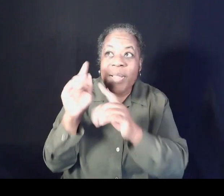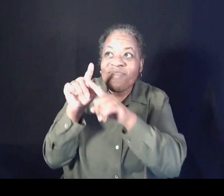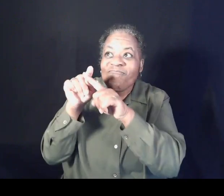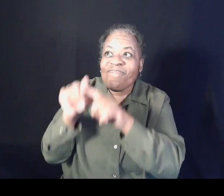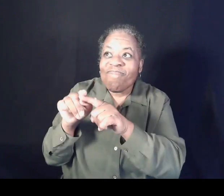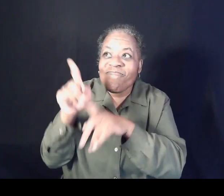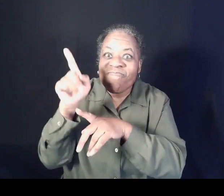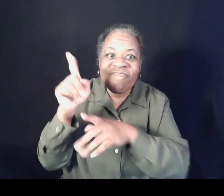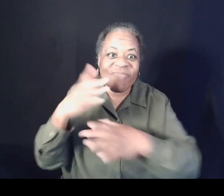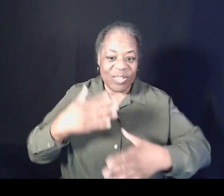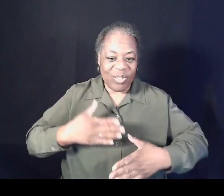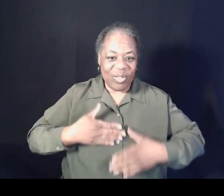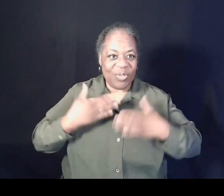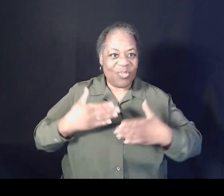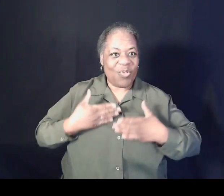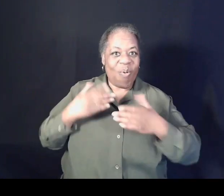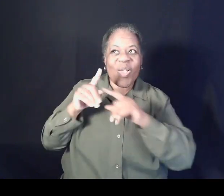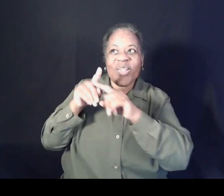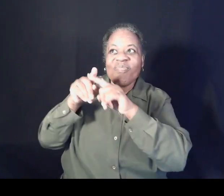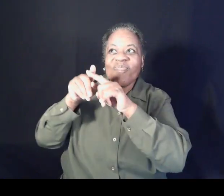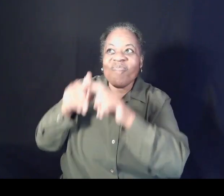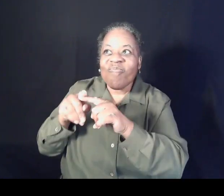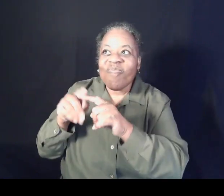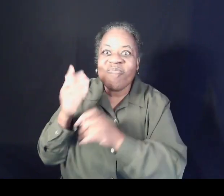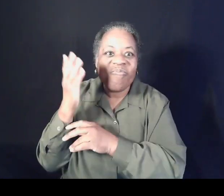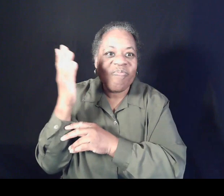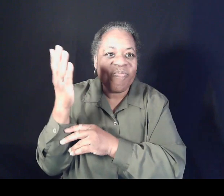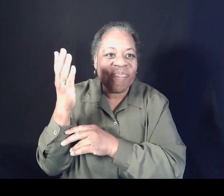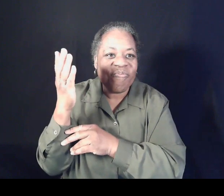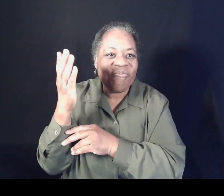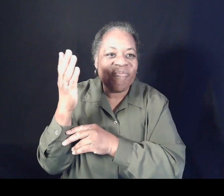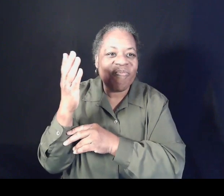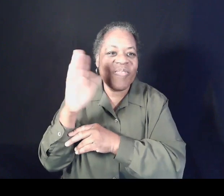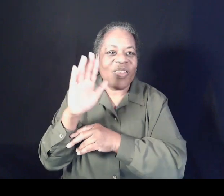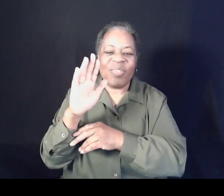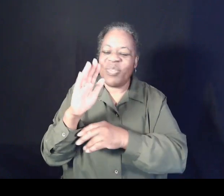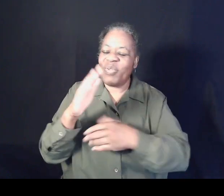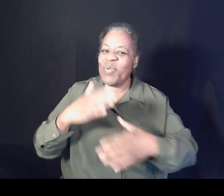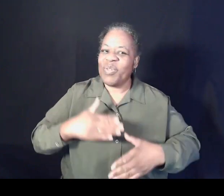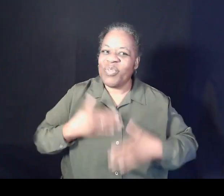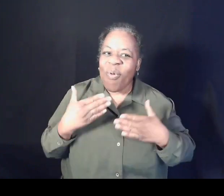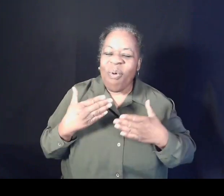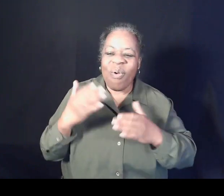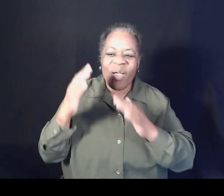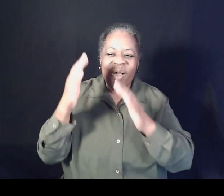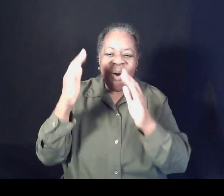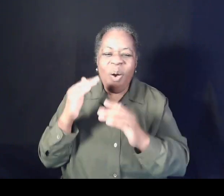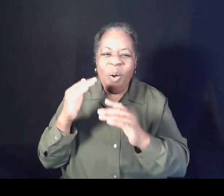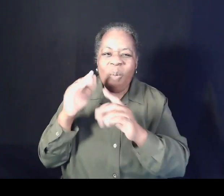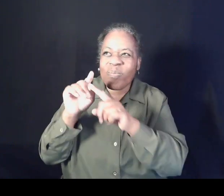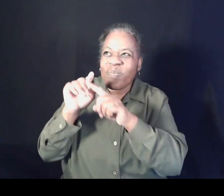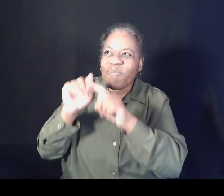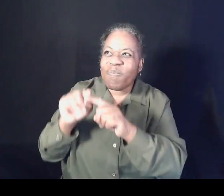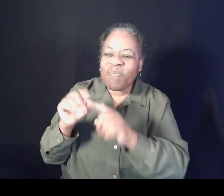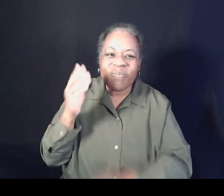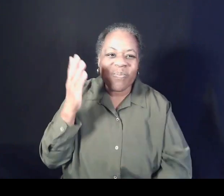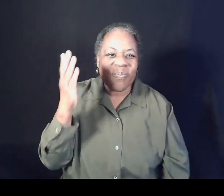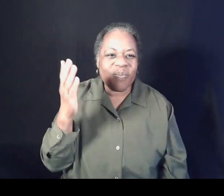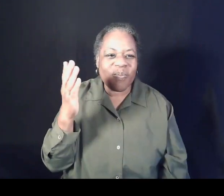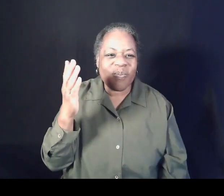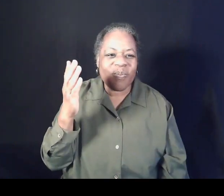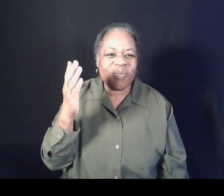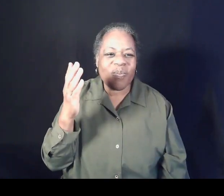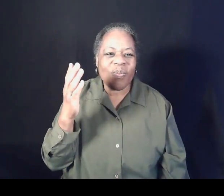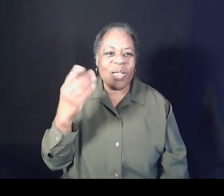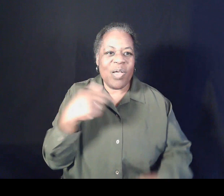find our joy, we also find our hope. Where is your joy found? Where is your hope found? As we often say, we have resources